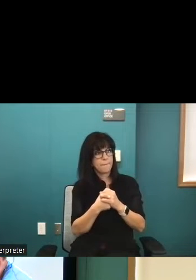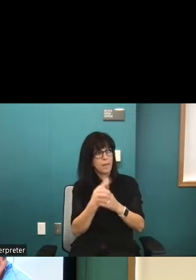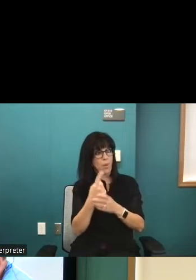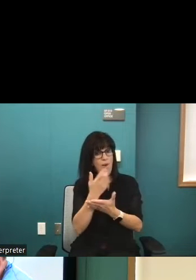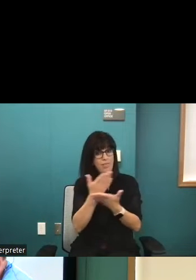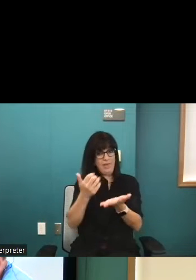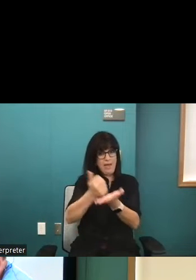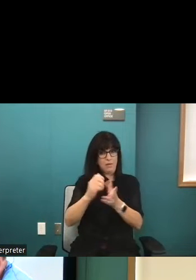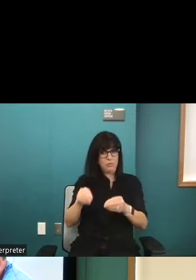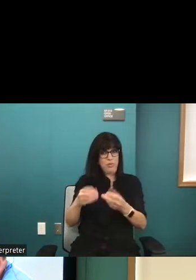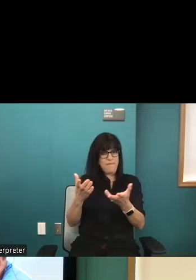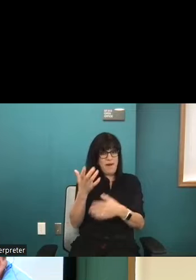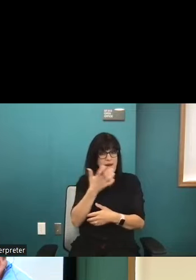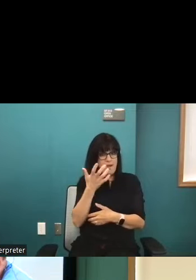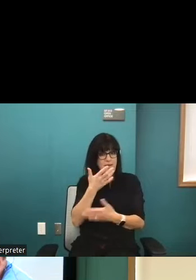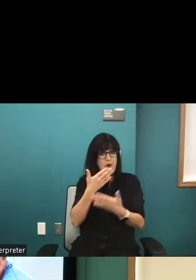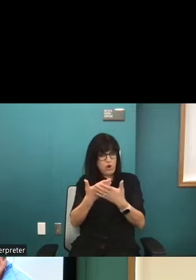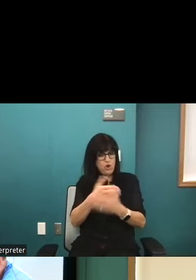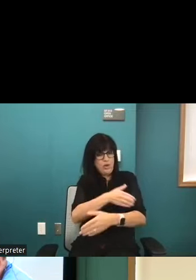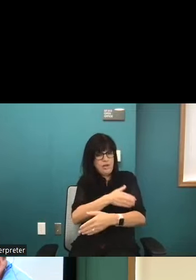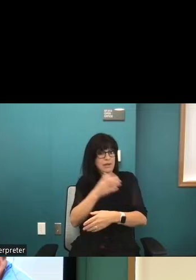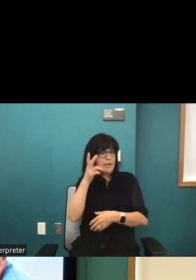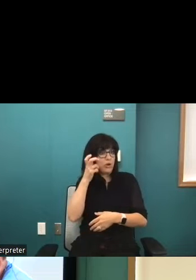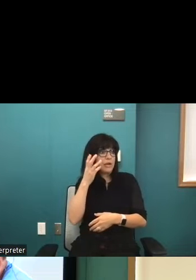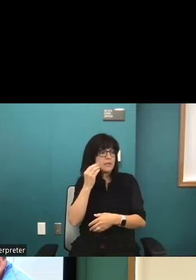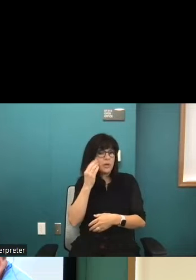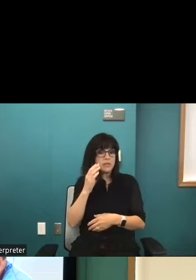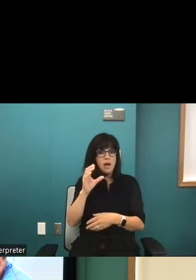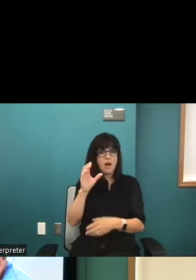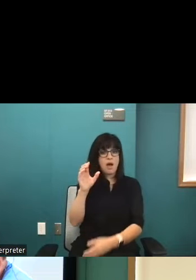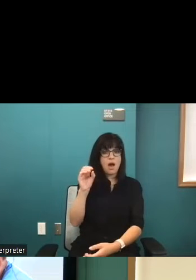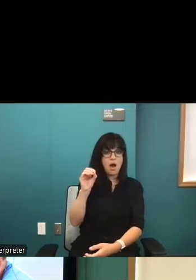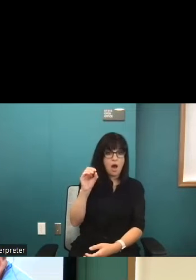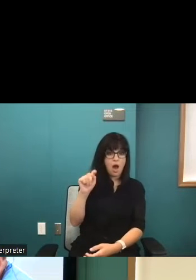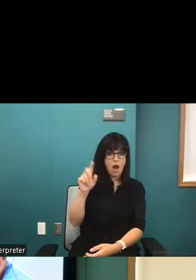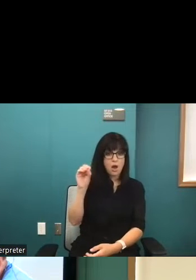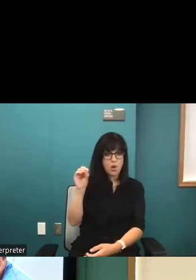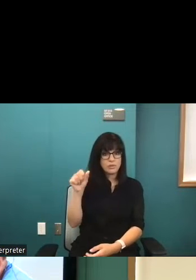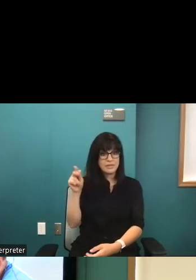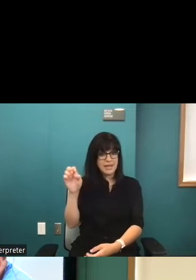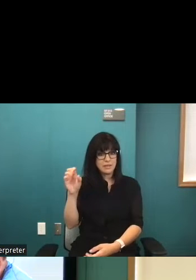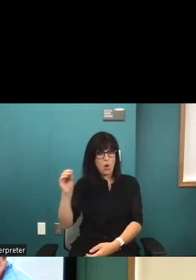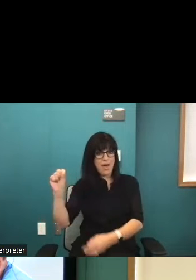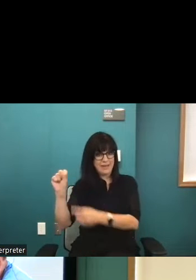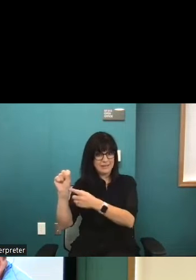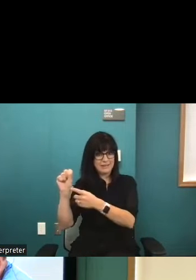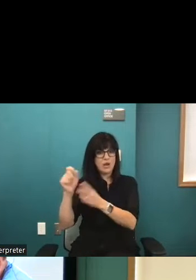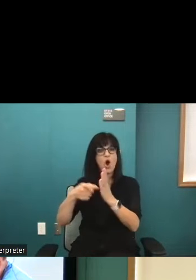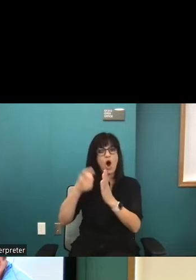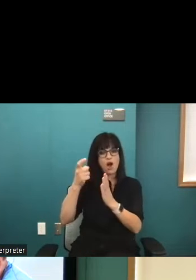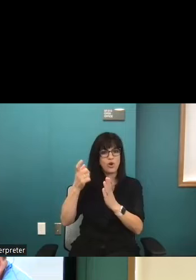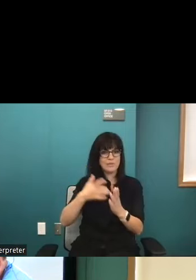that helps provide a powerful hearing experience is our AutoSense OS, or Sky OS. And what it does is